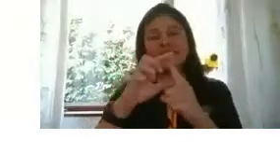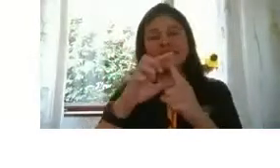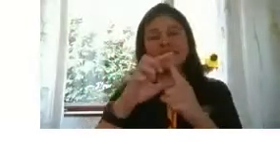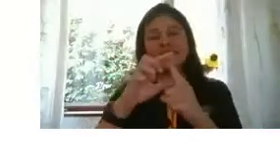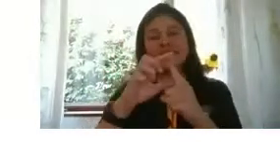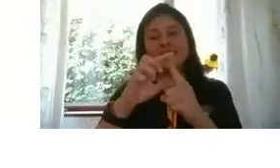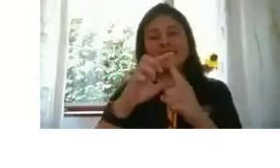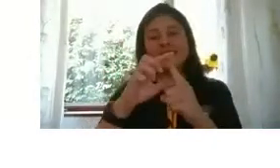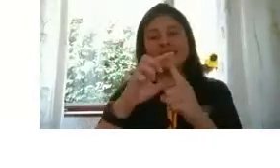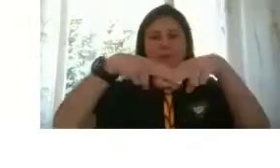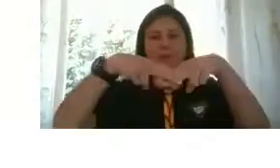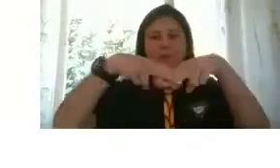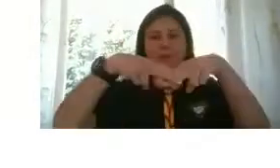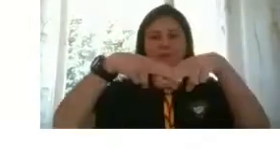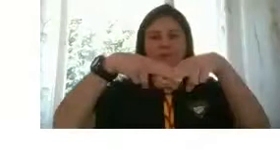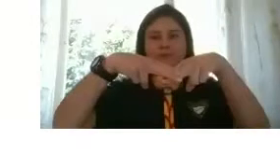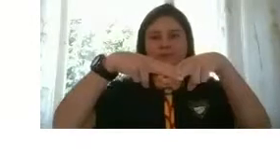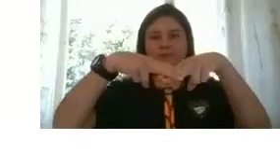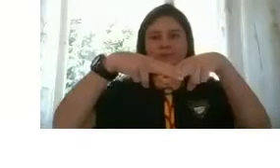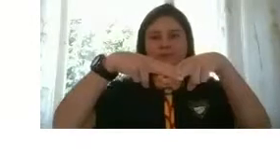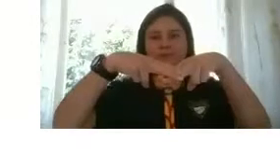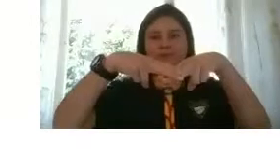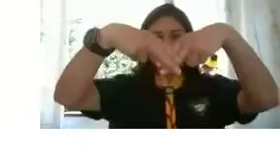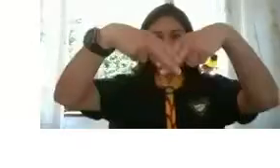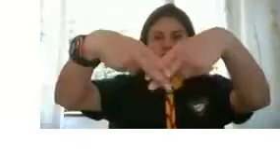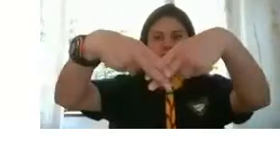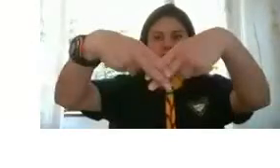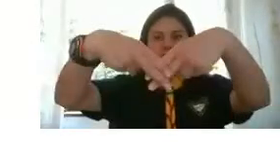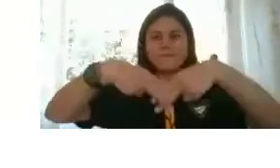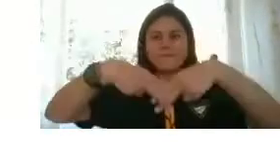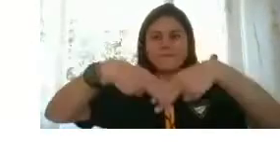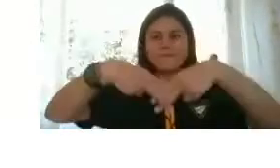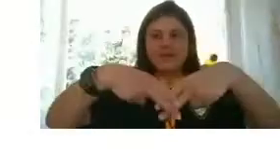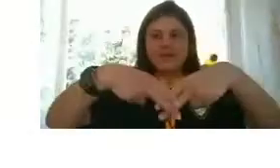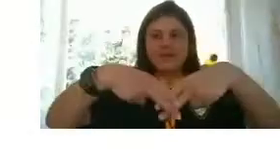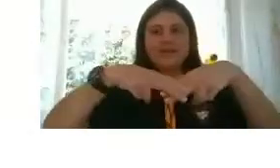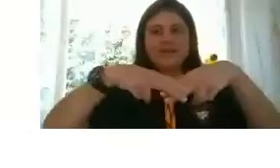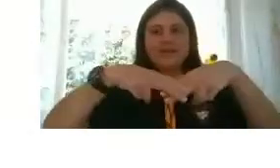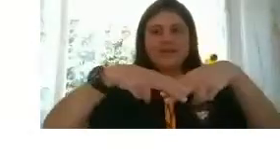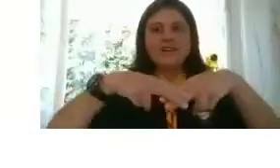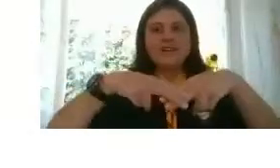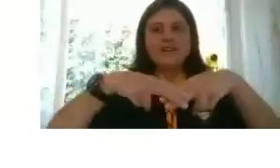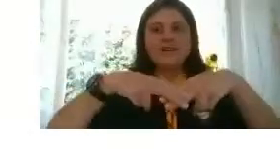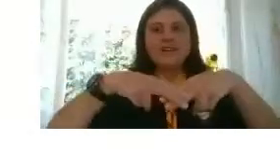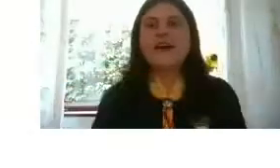now we do the F. F. Yeah, F.